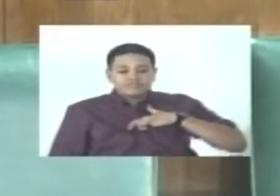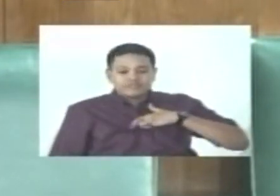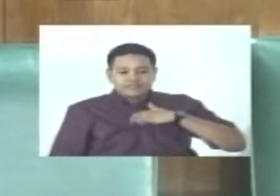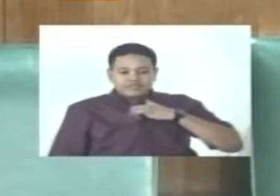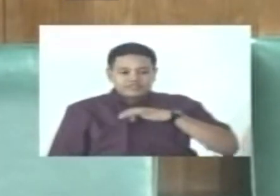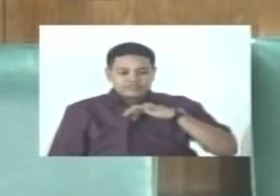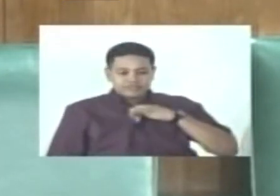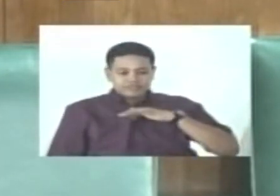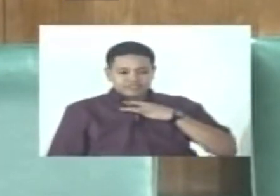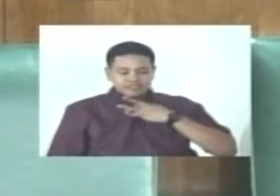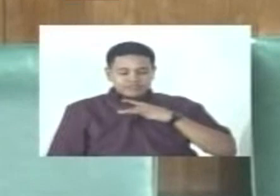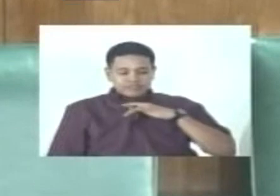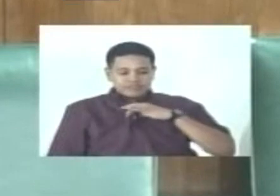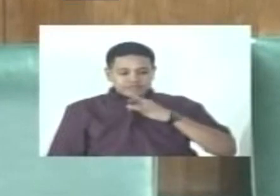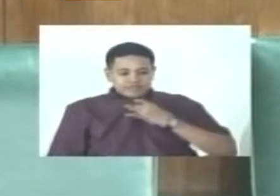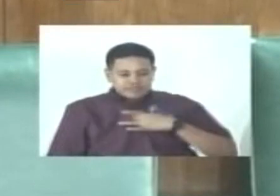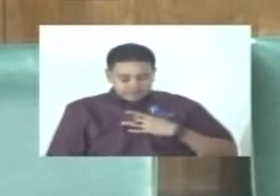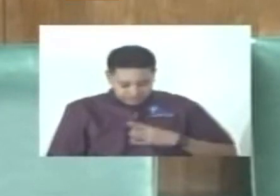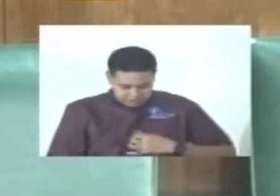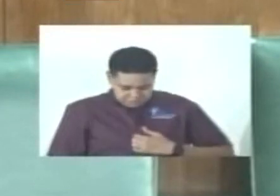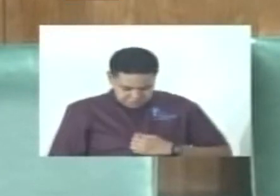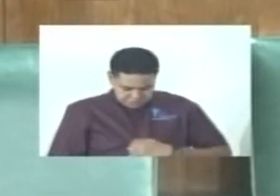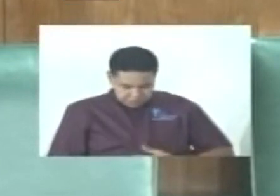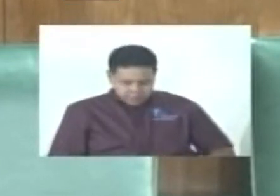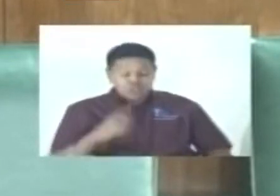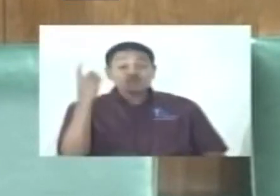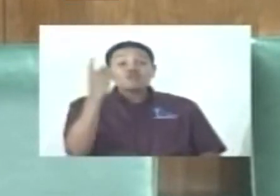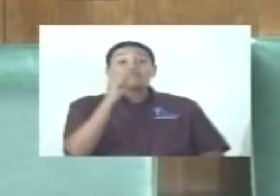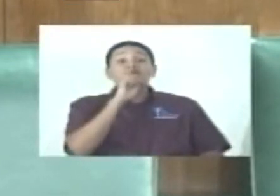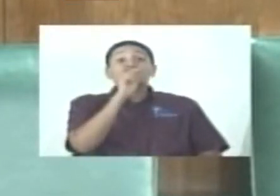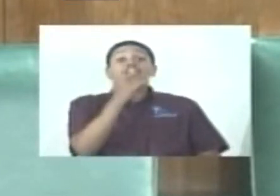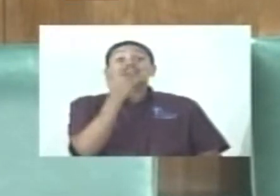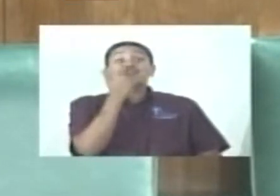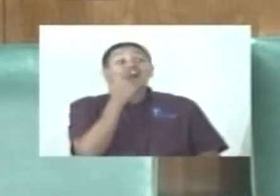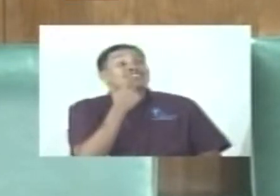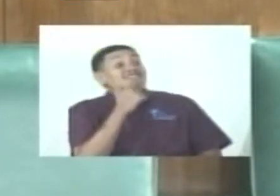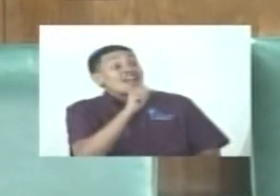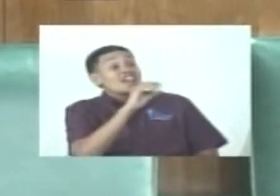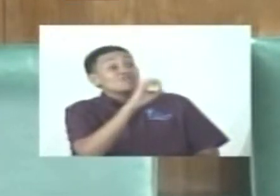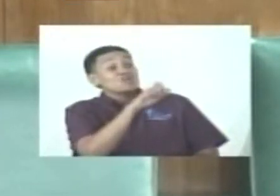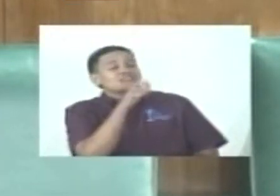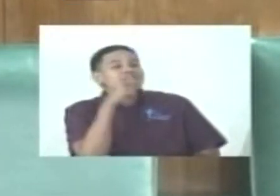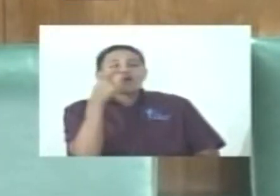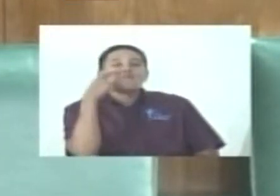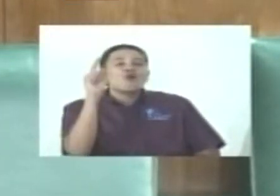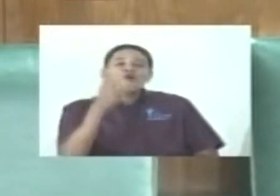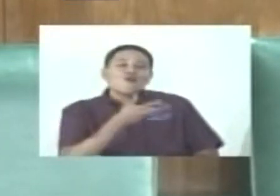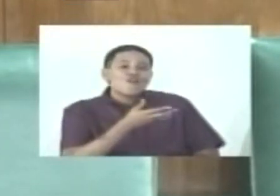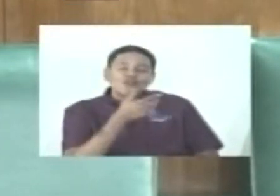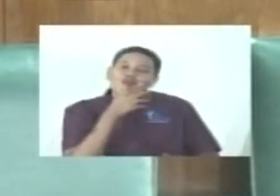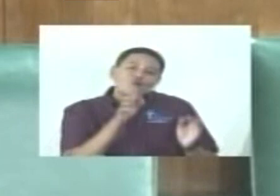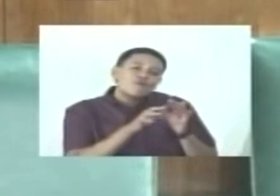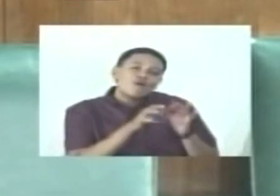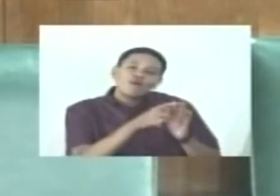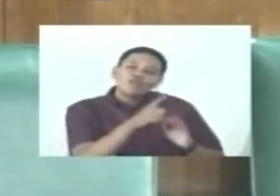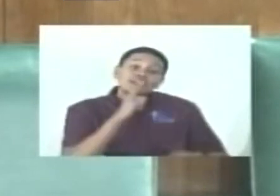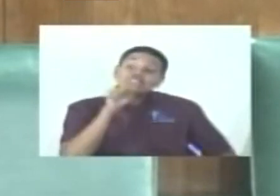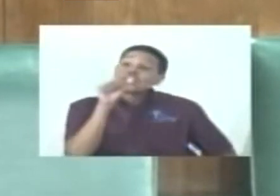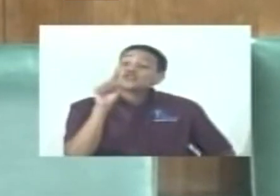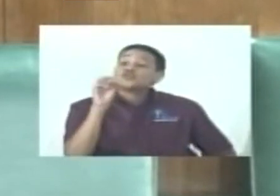It tells me that the SOEs are ineffective. It tells me the Zozos